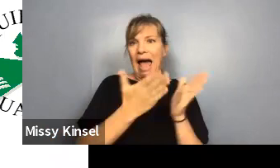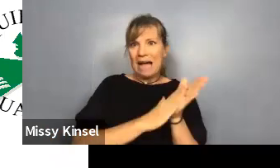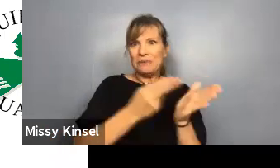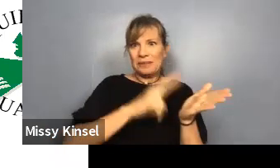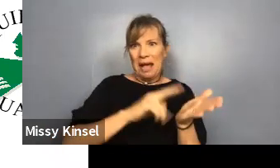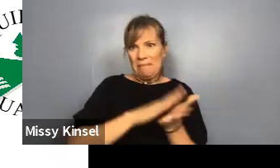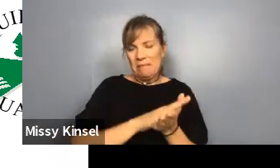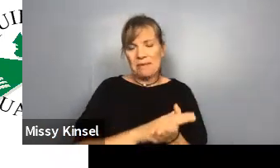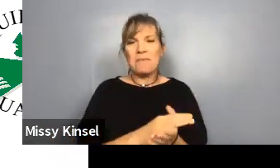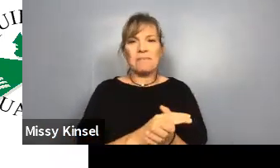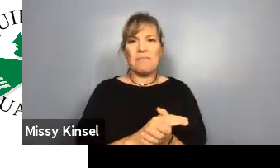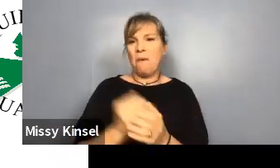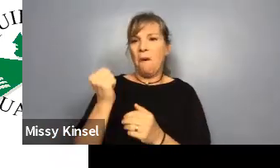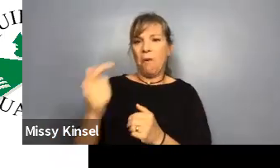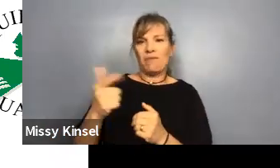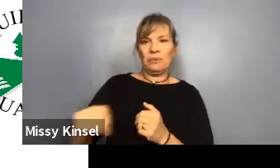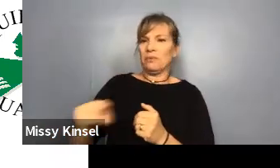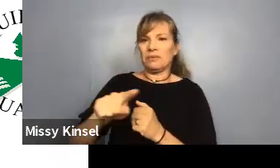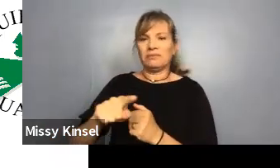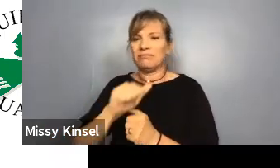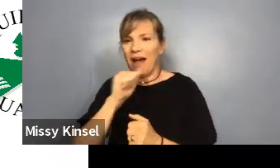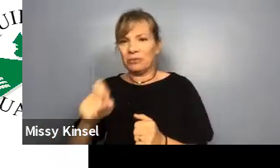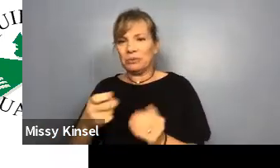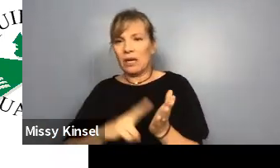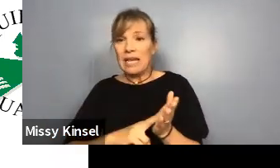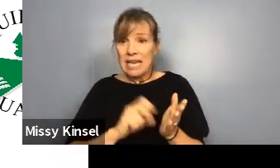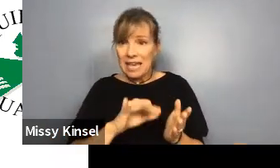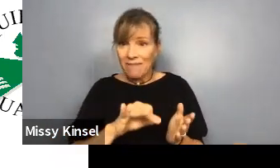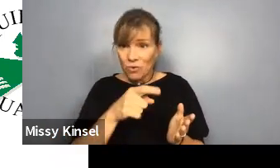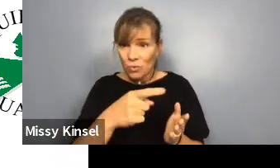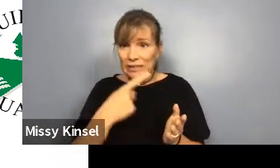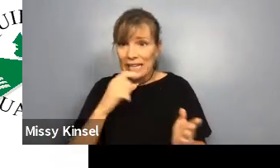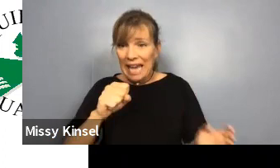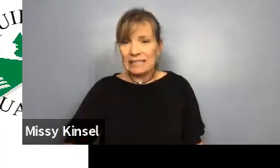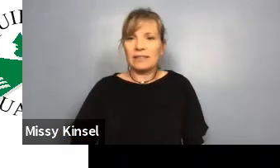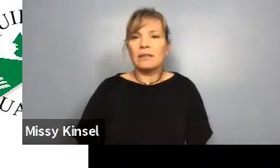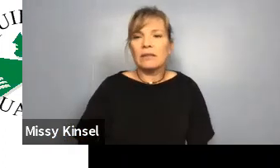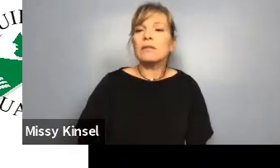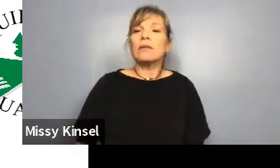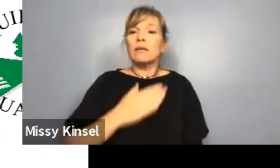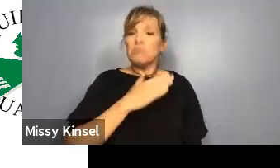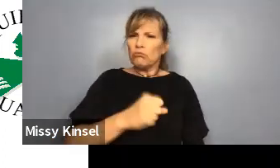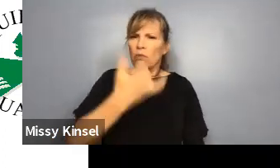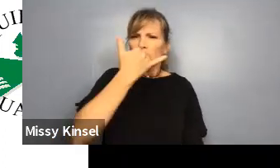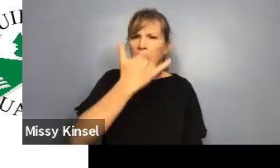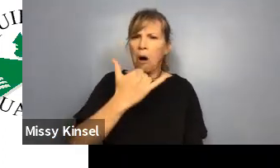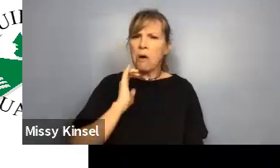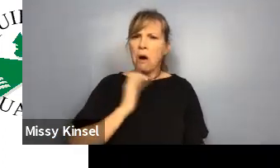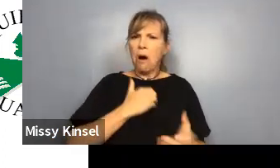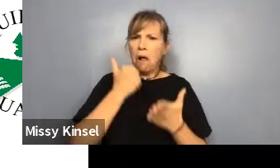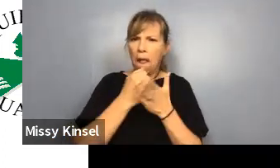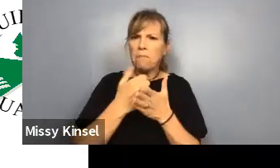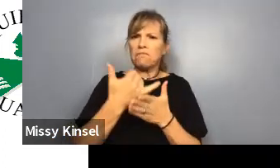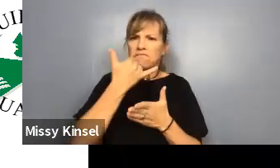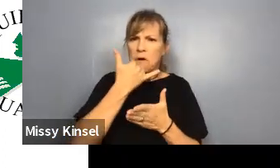any sort of waiver, so that's great. For that person who did say yes, you can certainly call our clinic helpline and we can